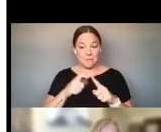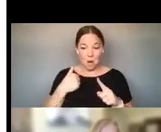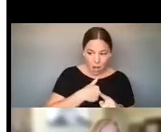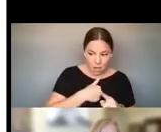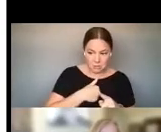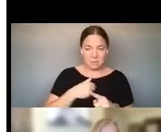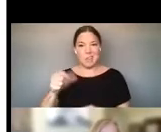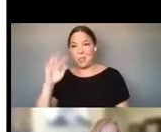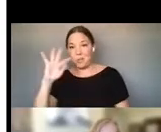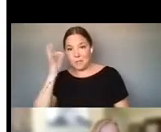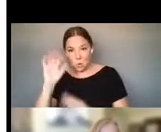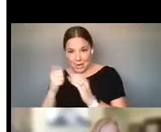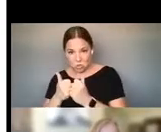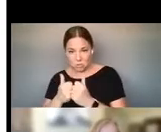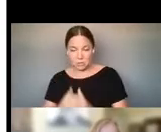other federal agencies.